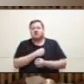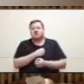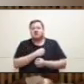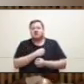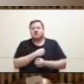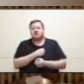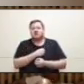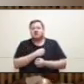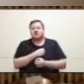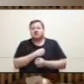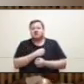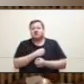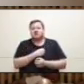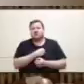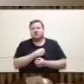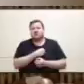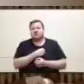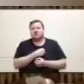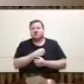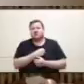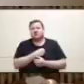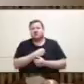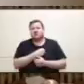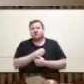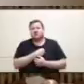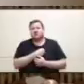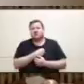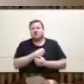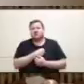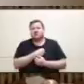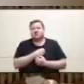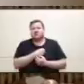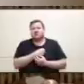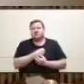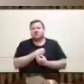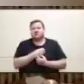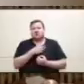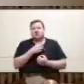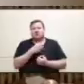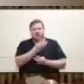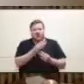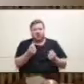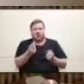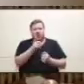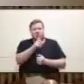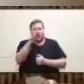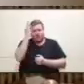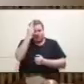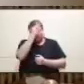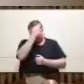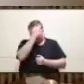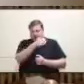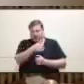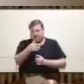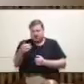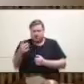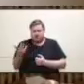All of you? Yeah, we'll try not to take time. I'm going to give you 1 minute each. Chair. We're